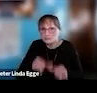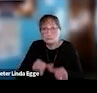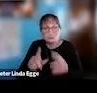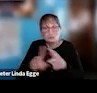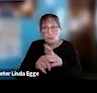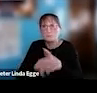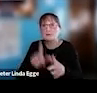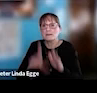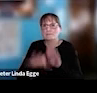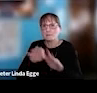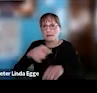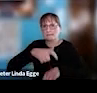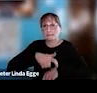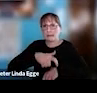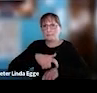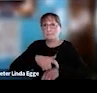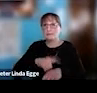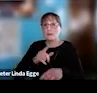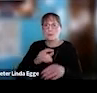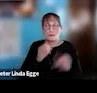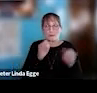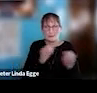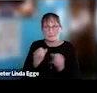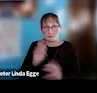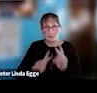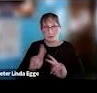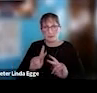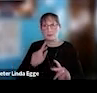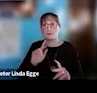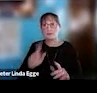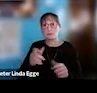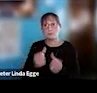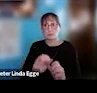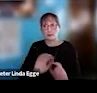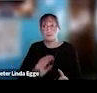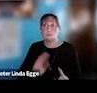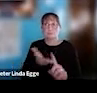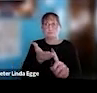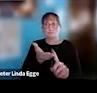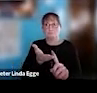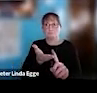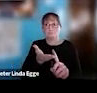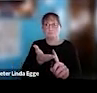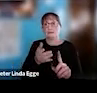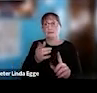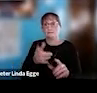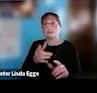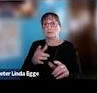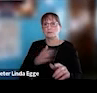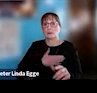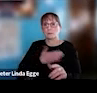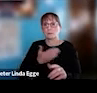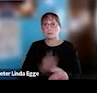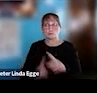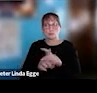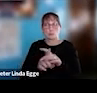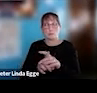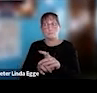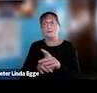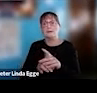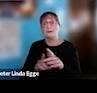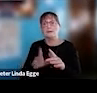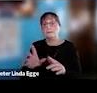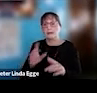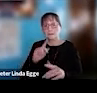time with individuals that you are attempting to influence, because it is that continuing to show up, showing that